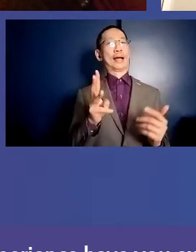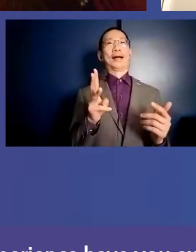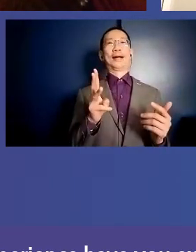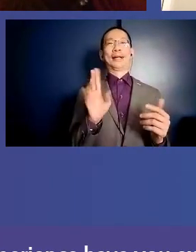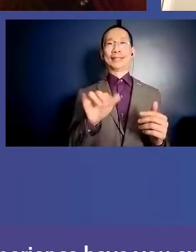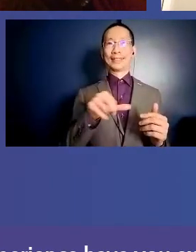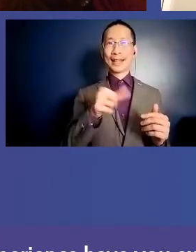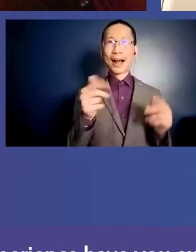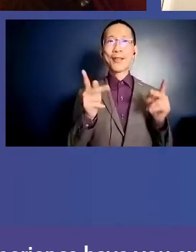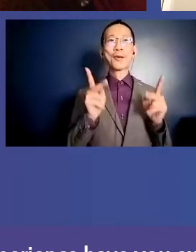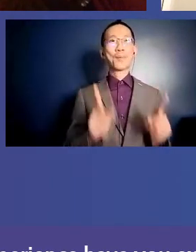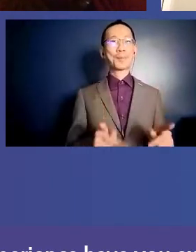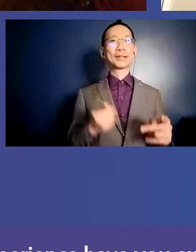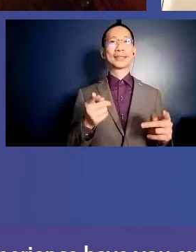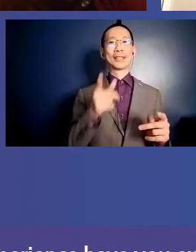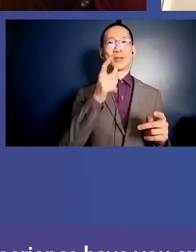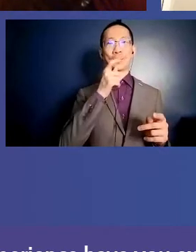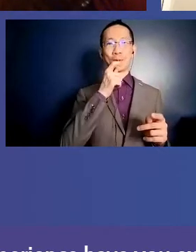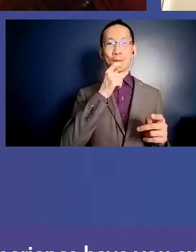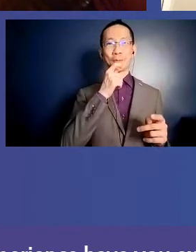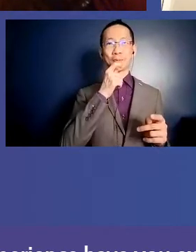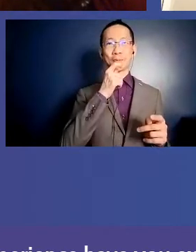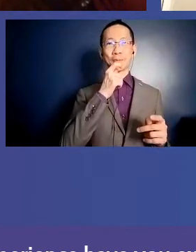other person who...